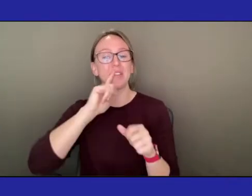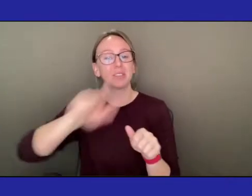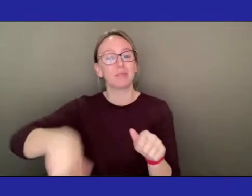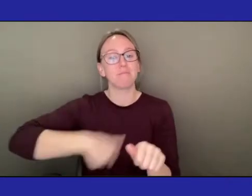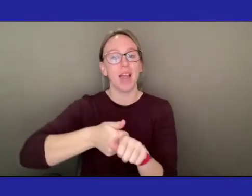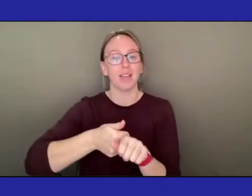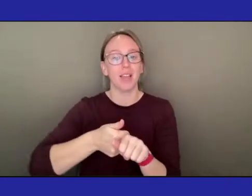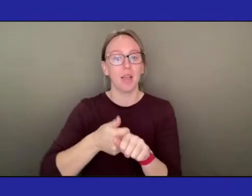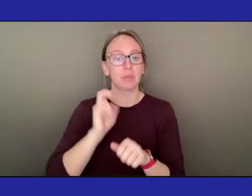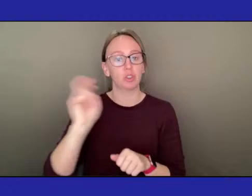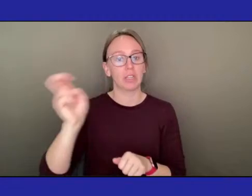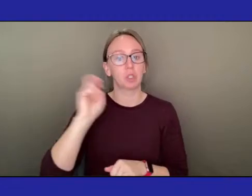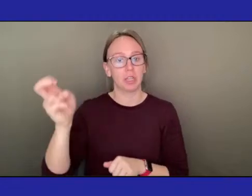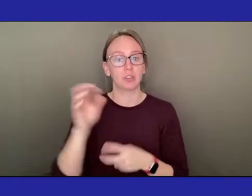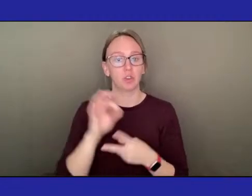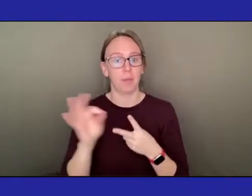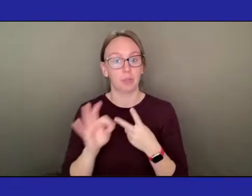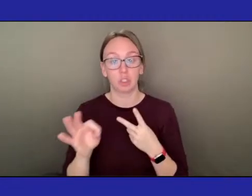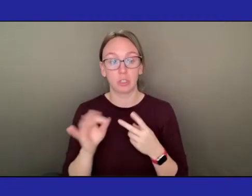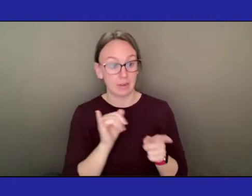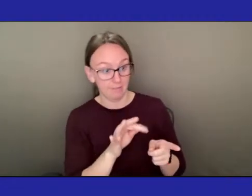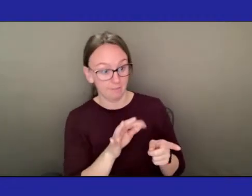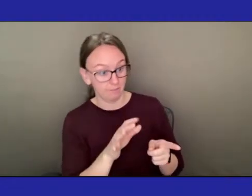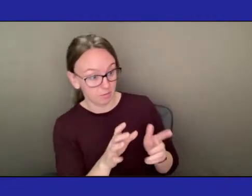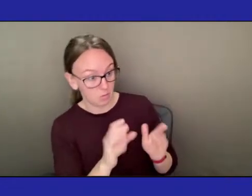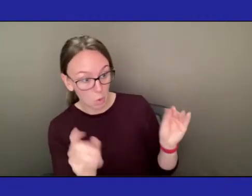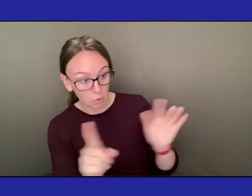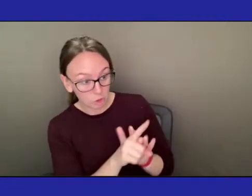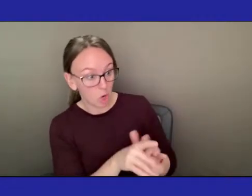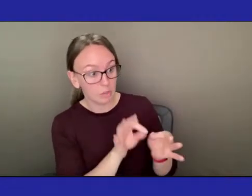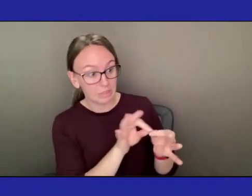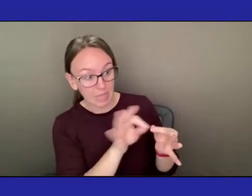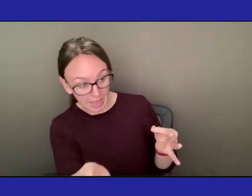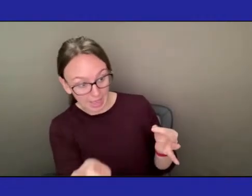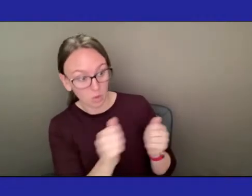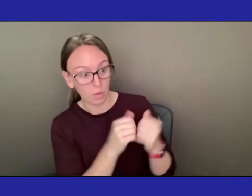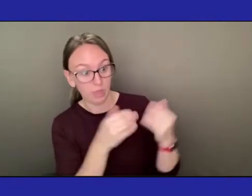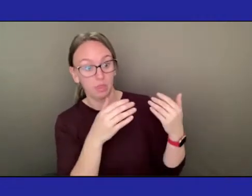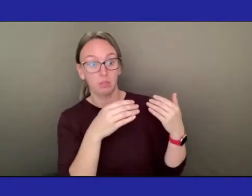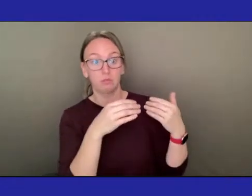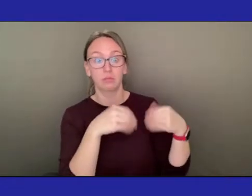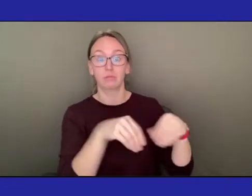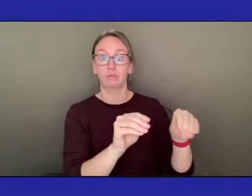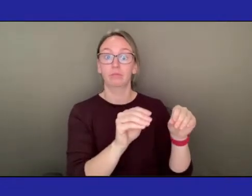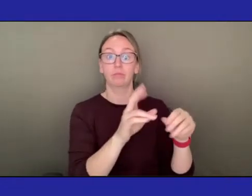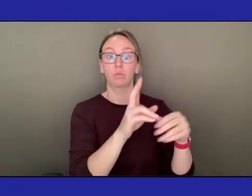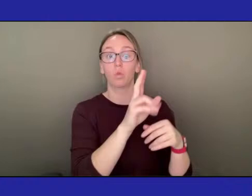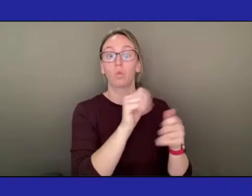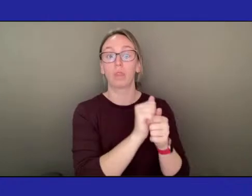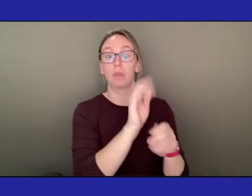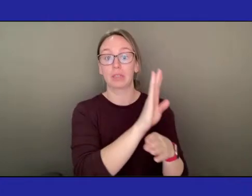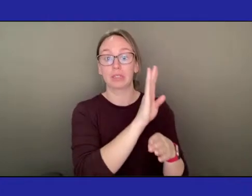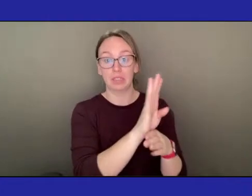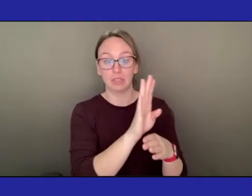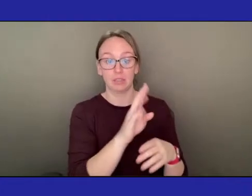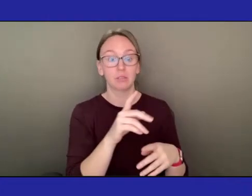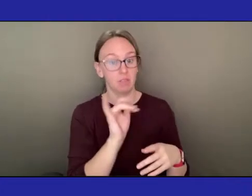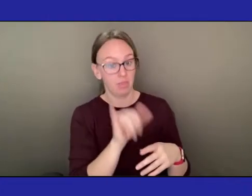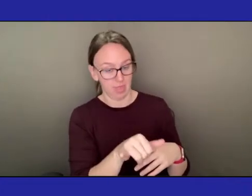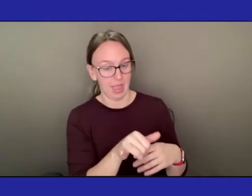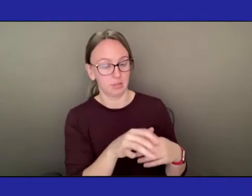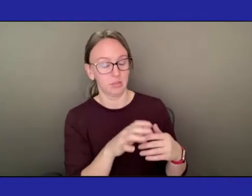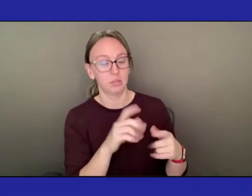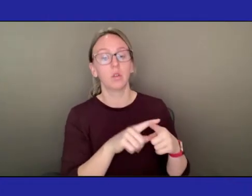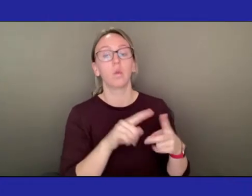in case there is any kind of delay or no-show with our vendors. We also currently have ZocDoc, where we are able to